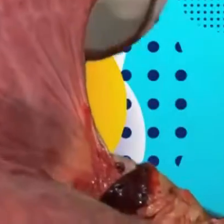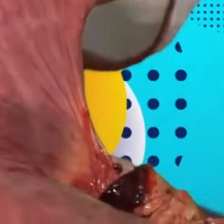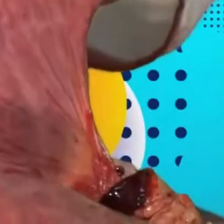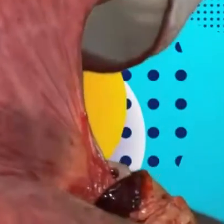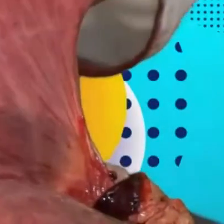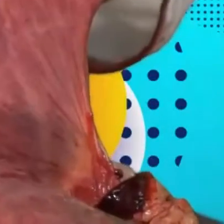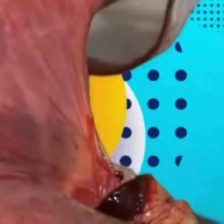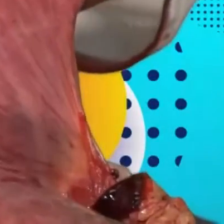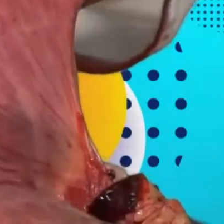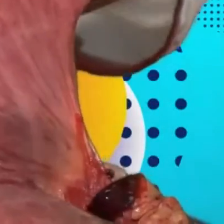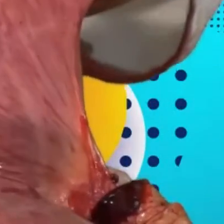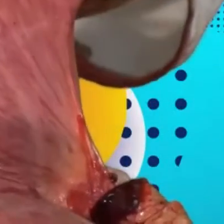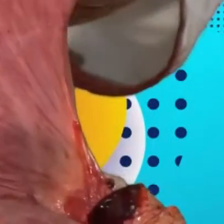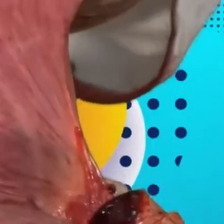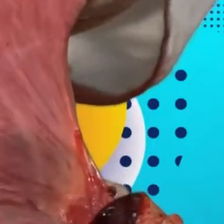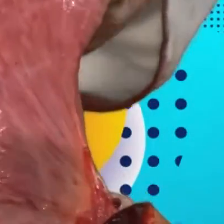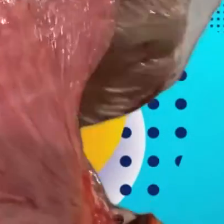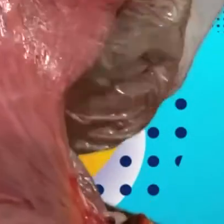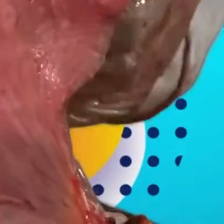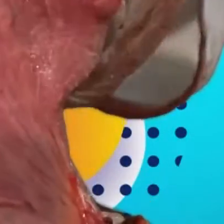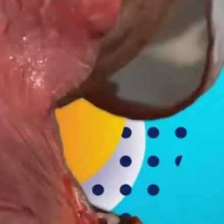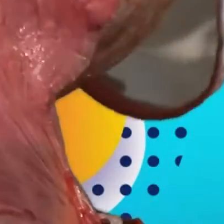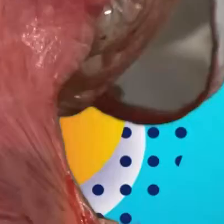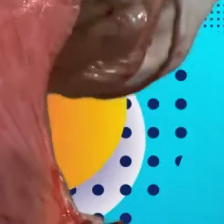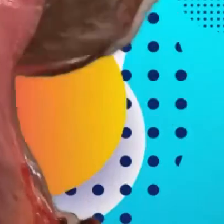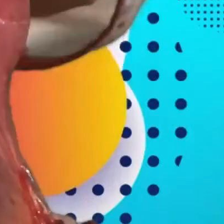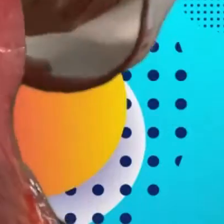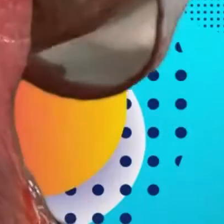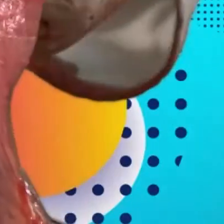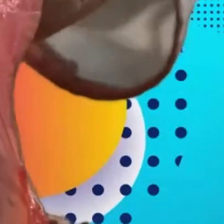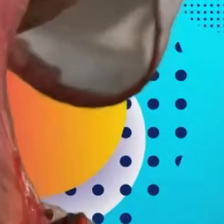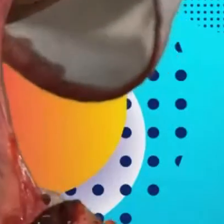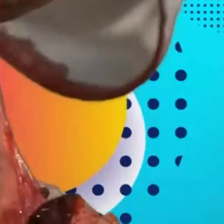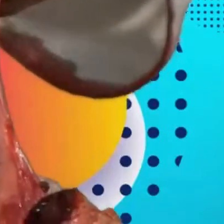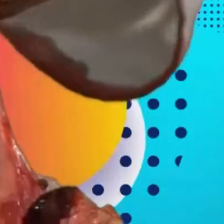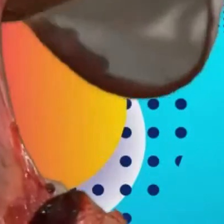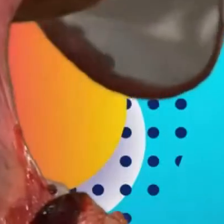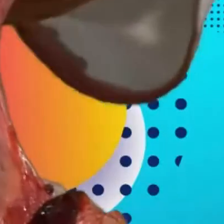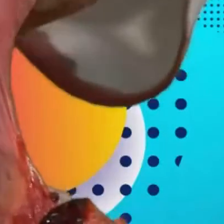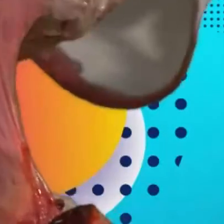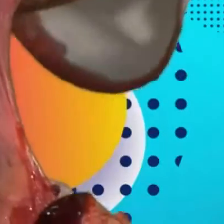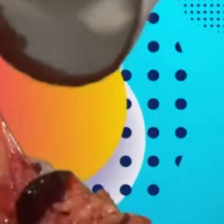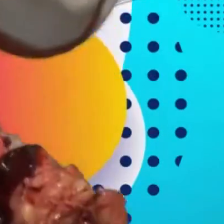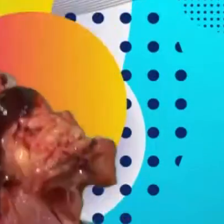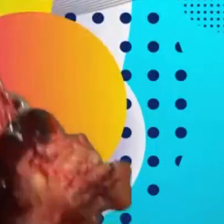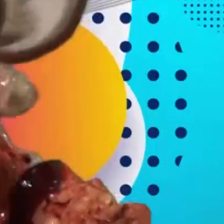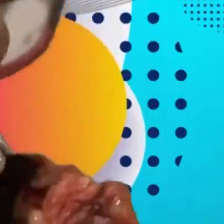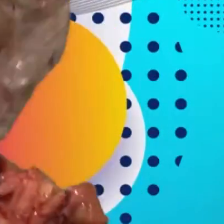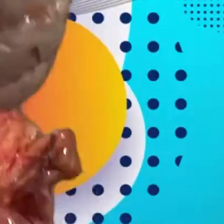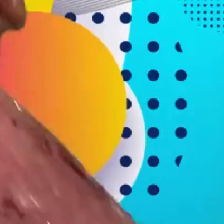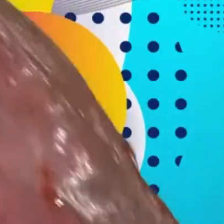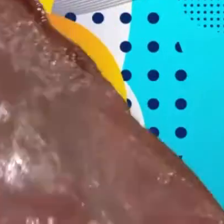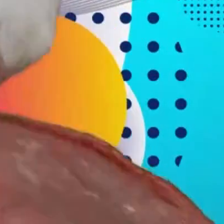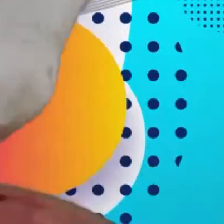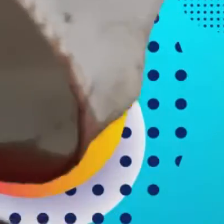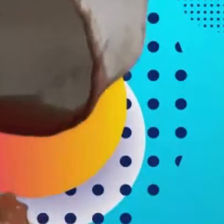it actually looks, there's almost little hollow spaces. Let me try and find it. There we go. If we look at